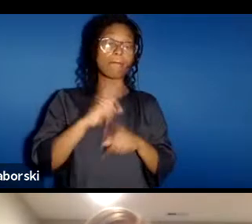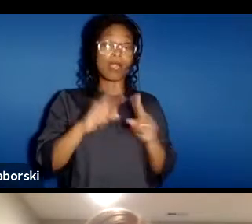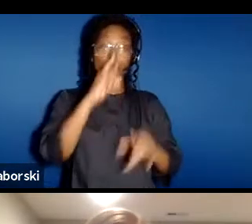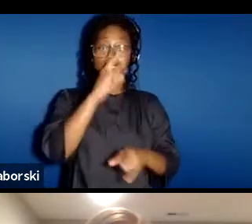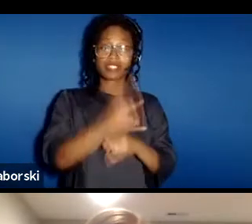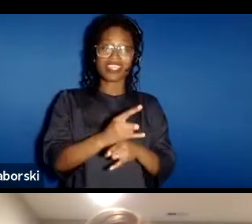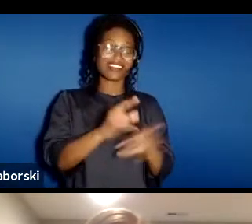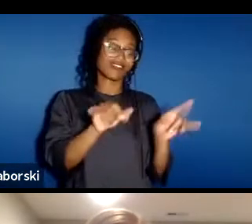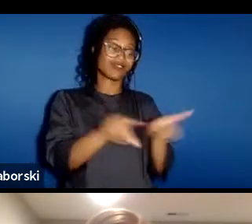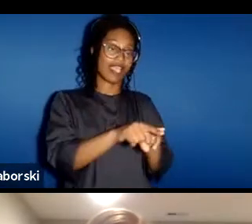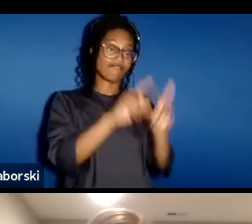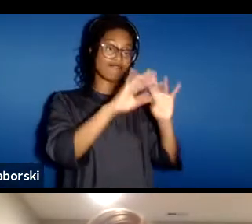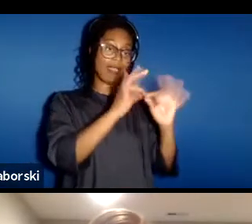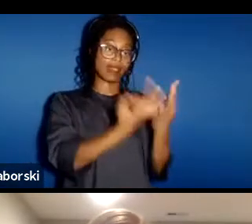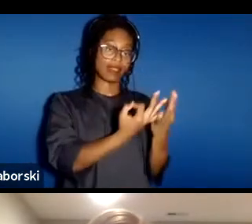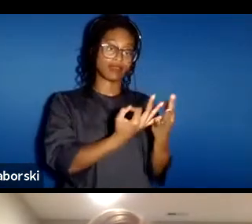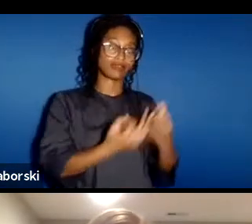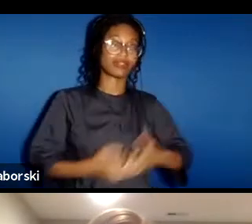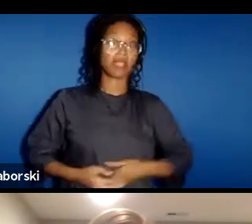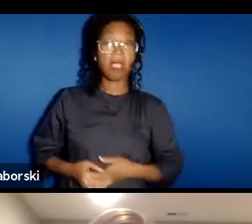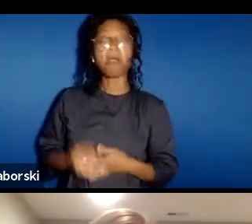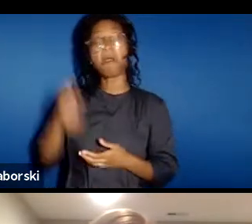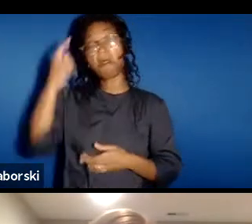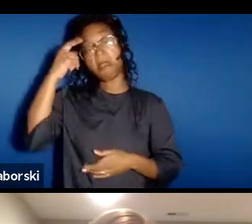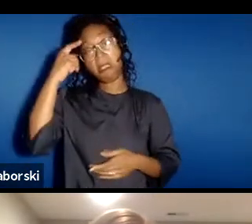Yeah. Makes sense.